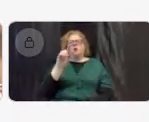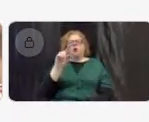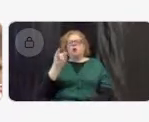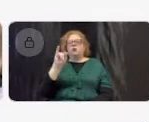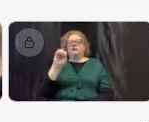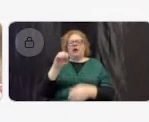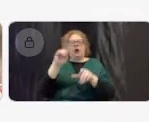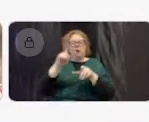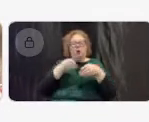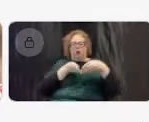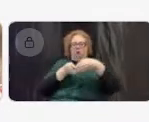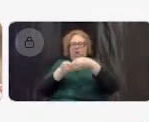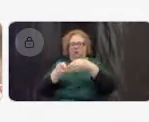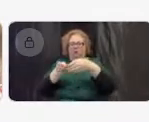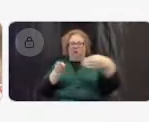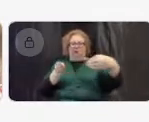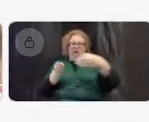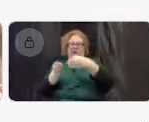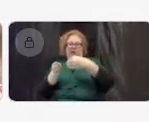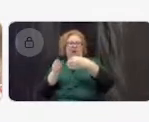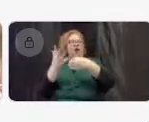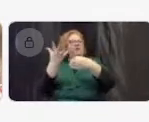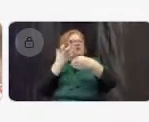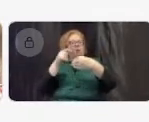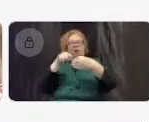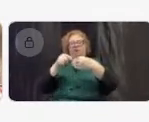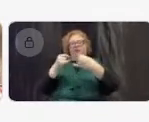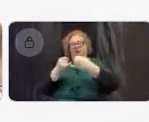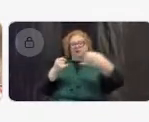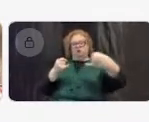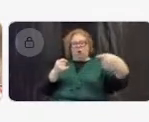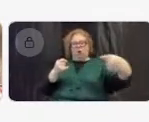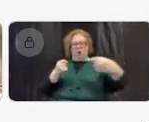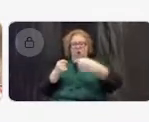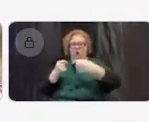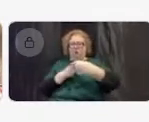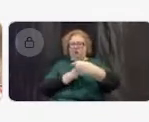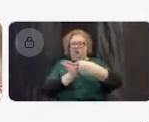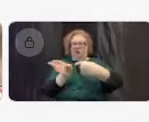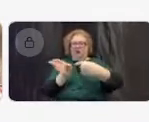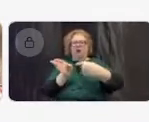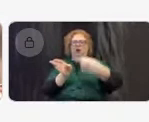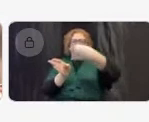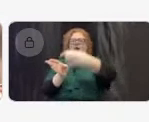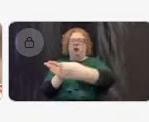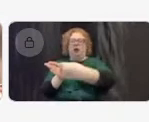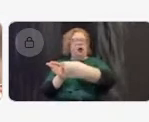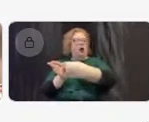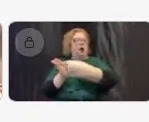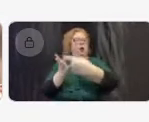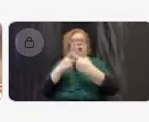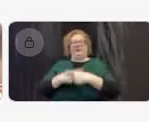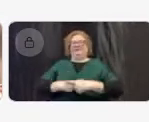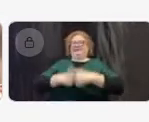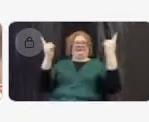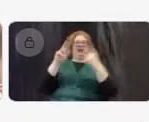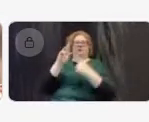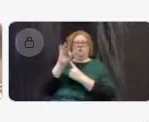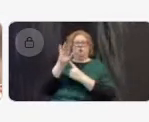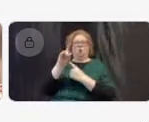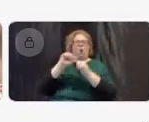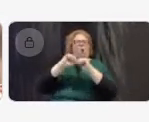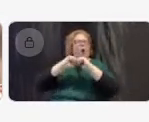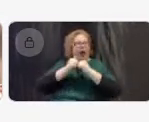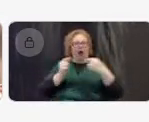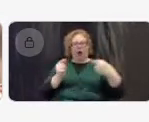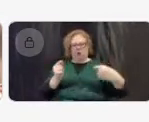and they're proposing a different location of that road tie or a different road in entirety from one